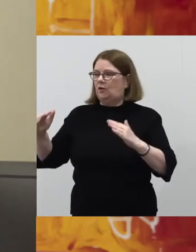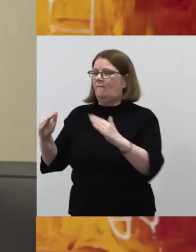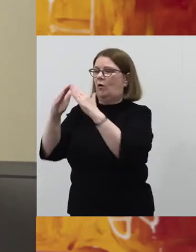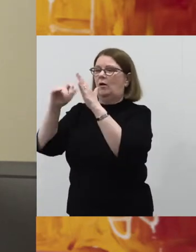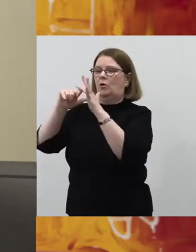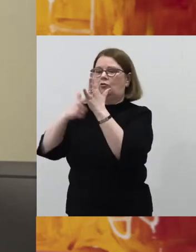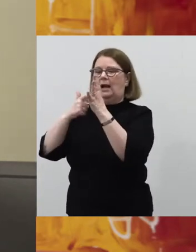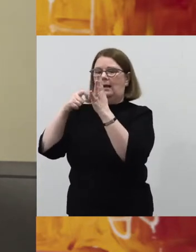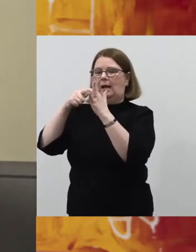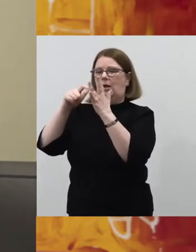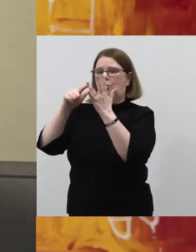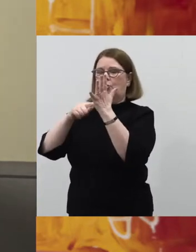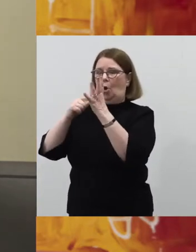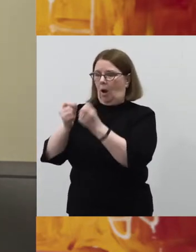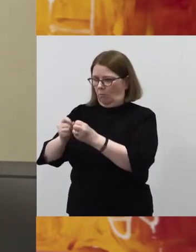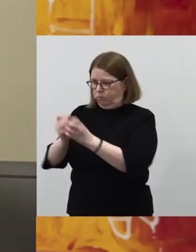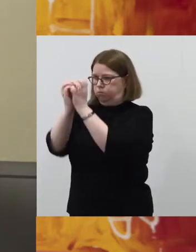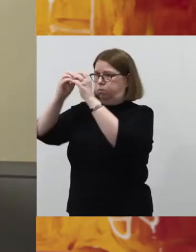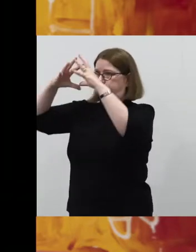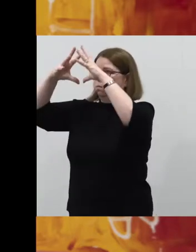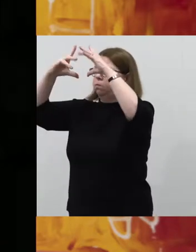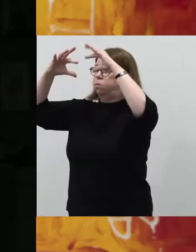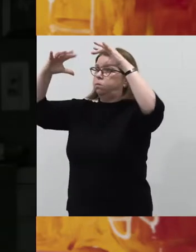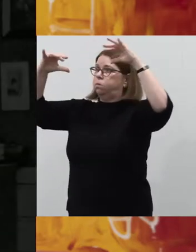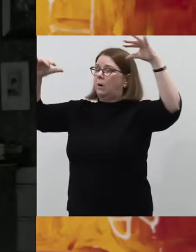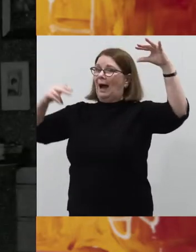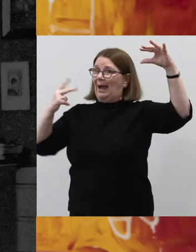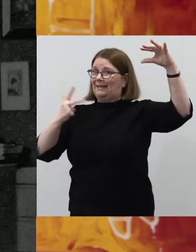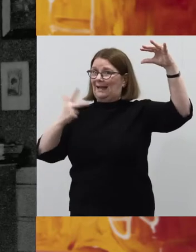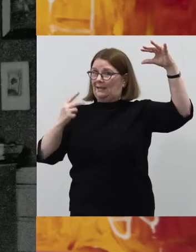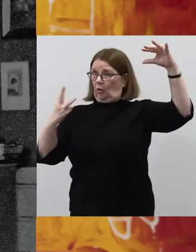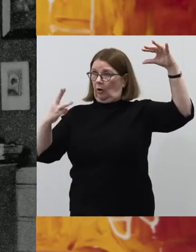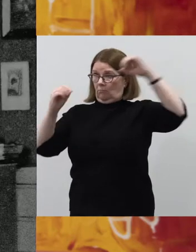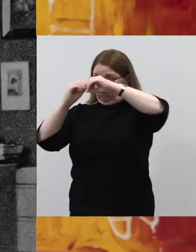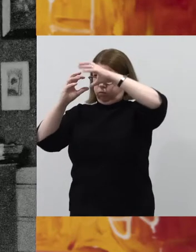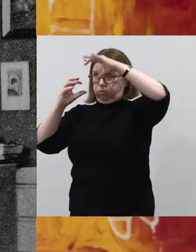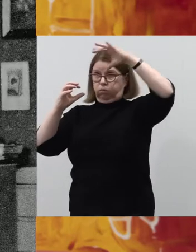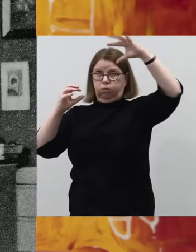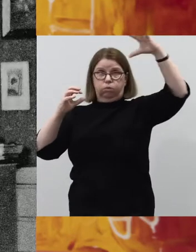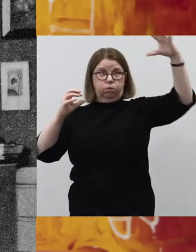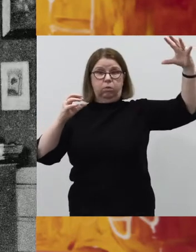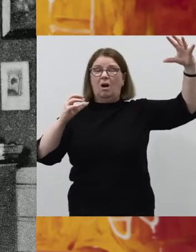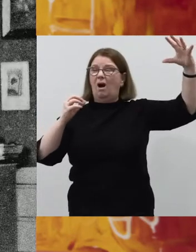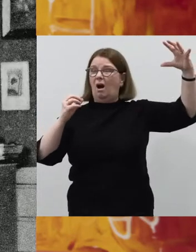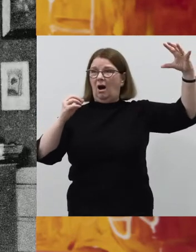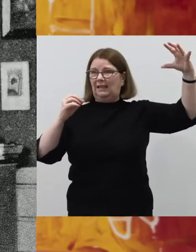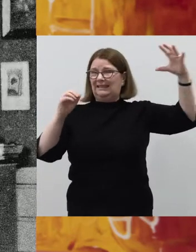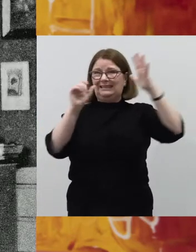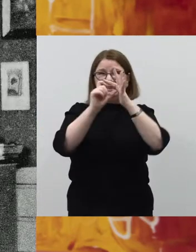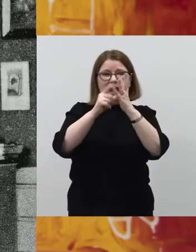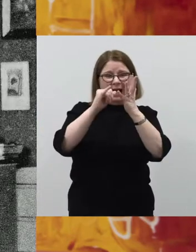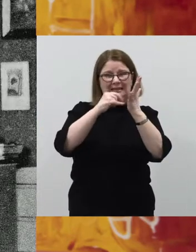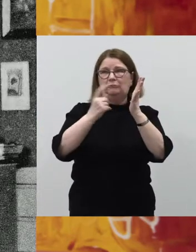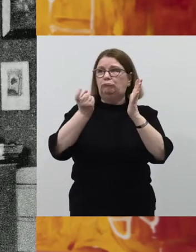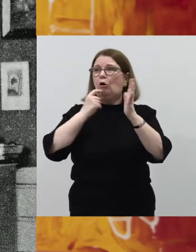In a similar response to Munch's, when offered the opportunity to undertake psychiatric counselling, the German poet Rainer Maria